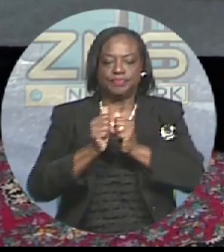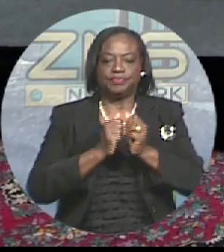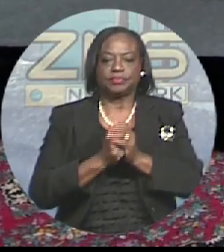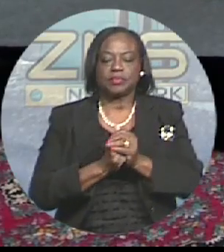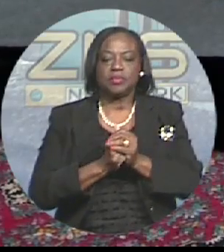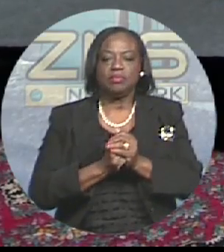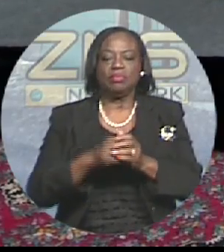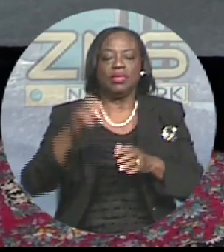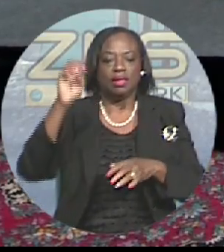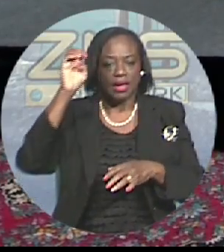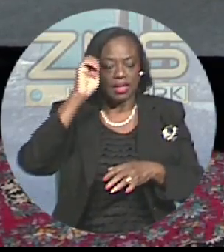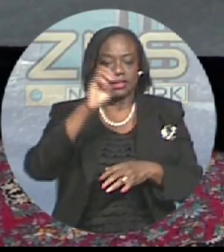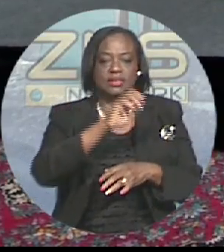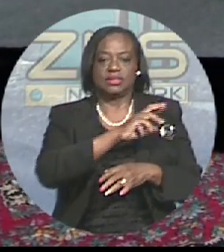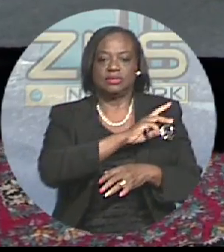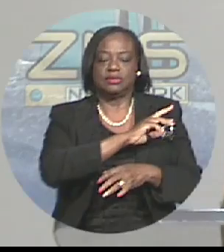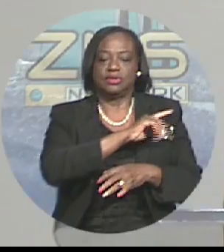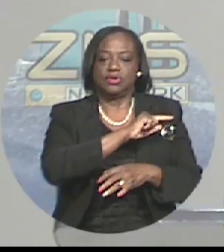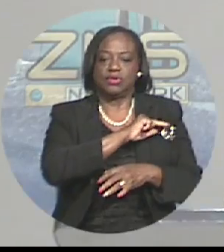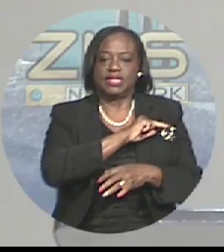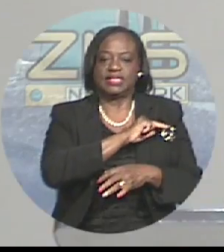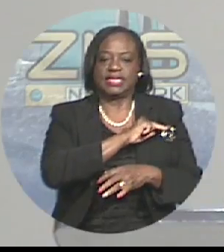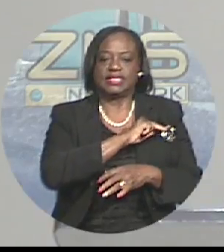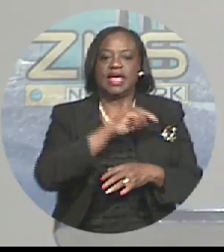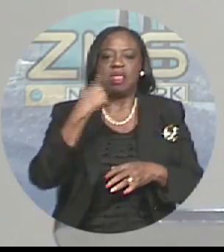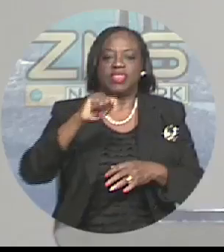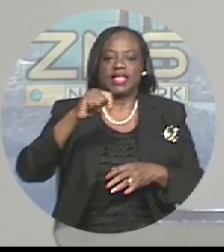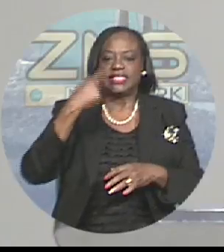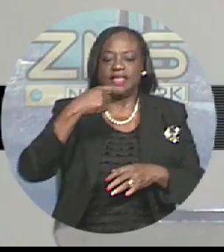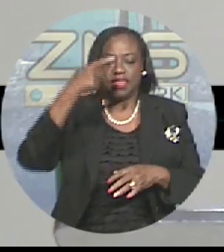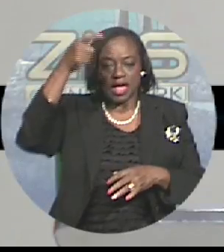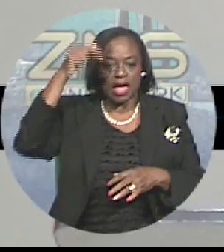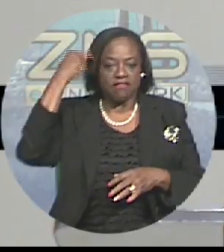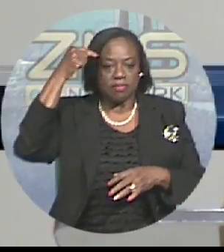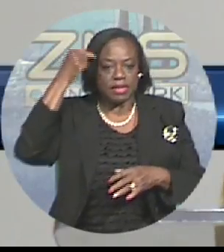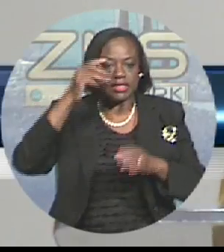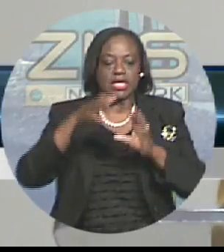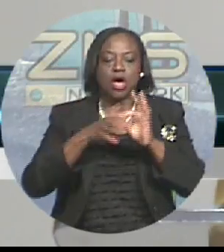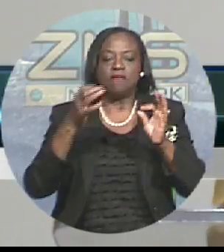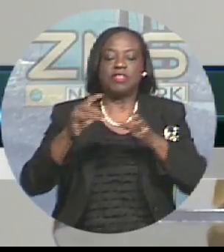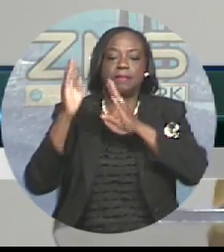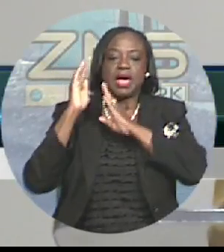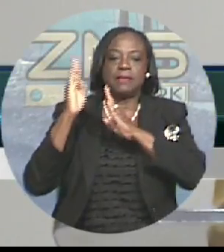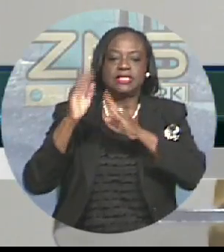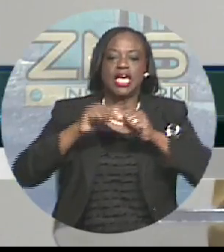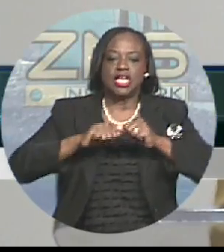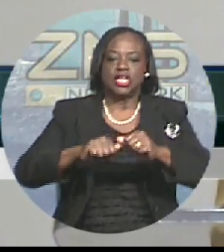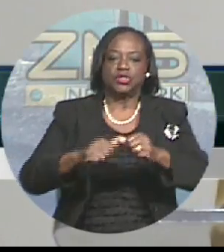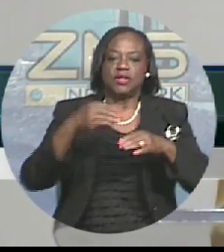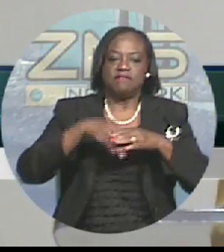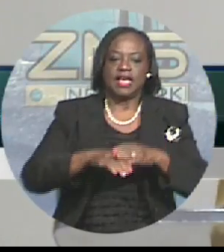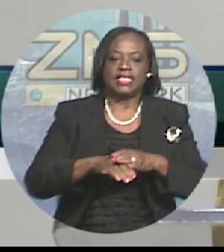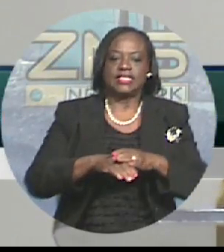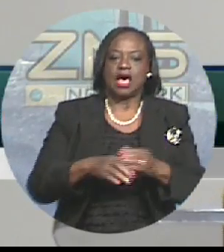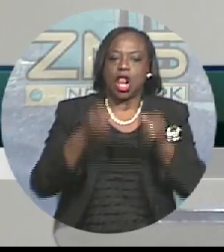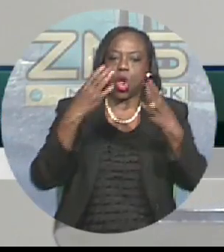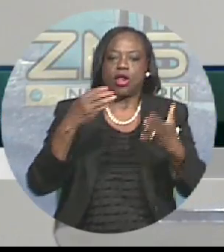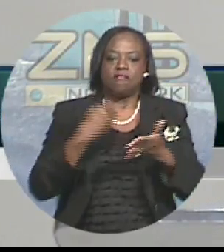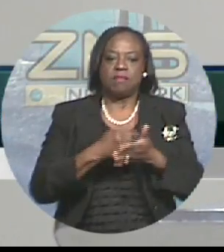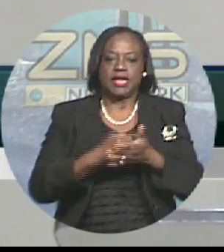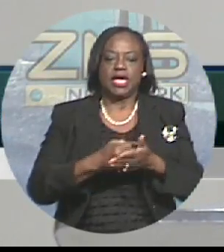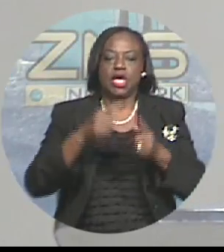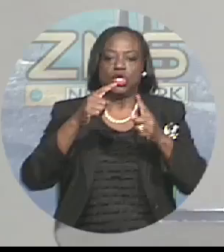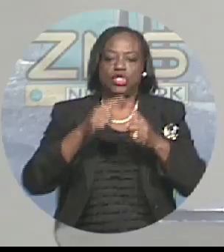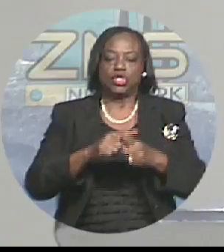relationship the Bahamas has had with Interpol. The government of Bahamas continues to invest significant sums of money to maintain its